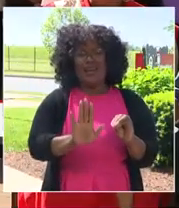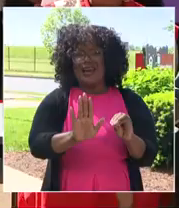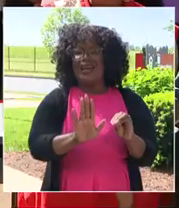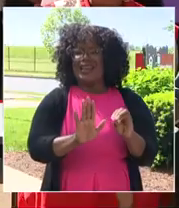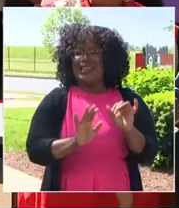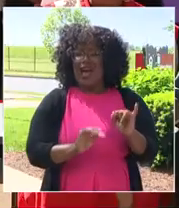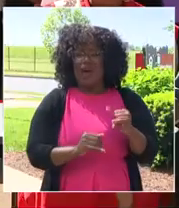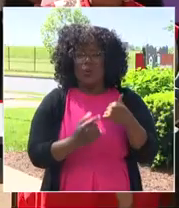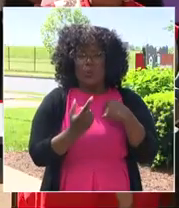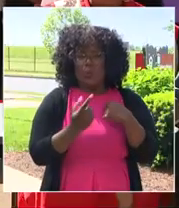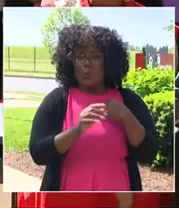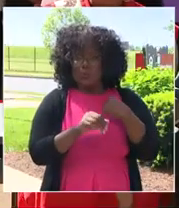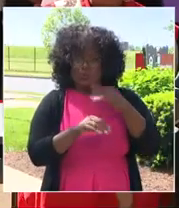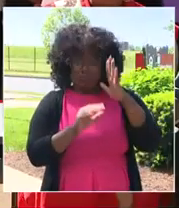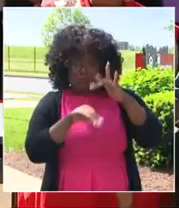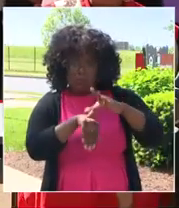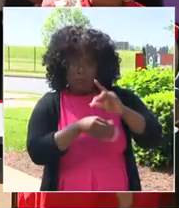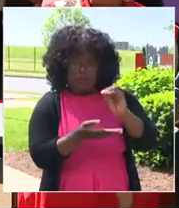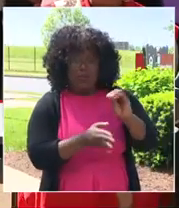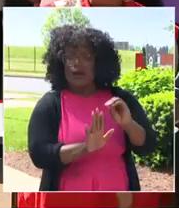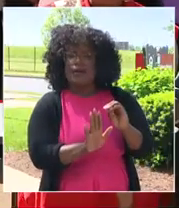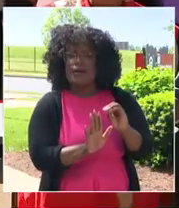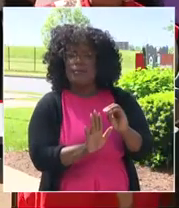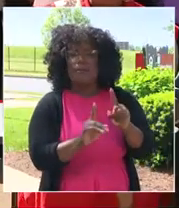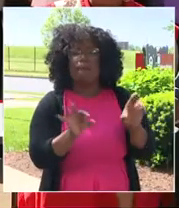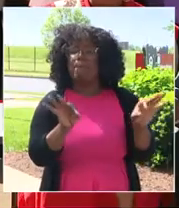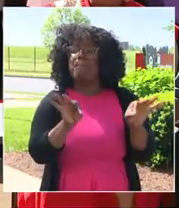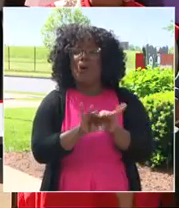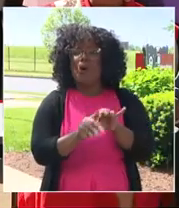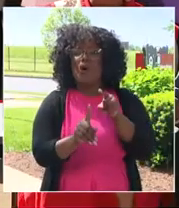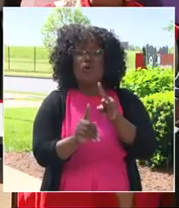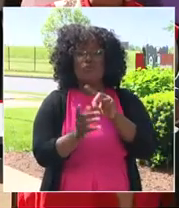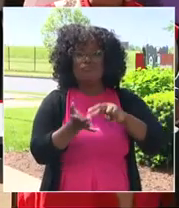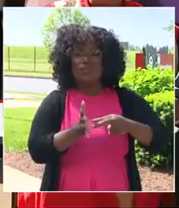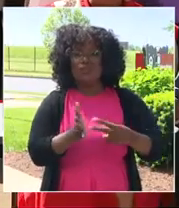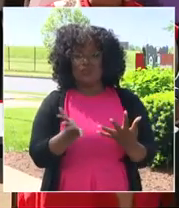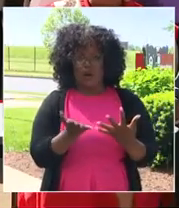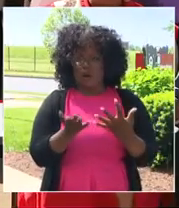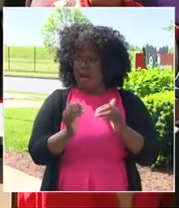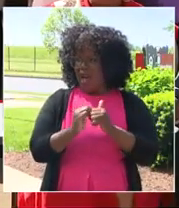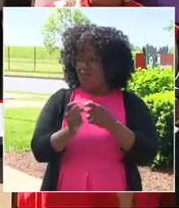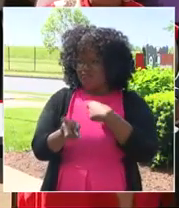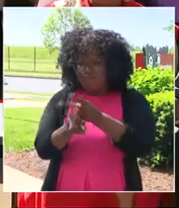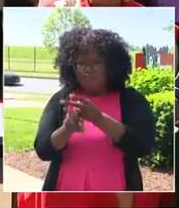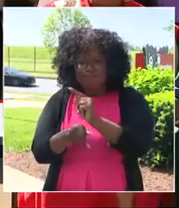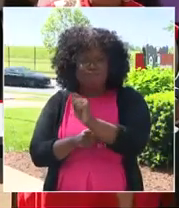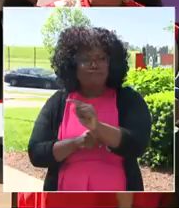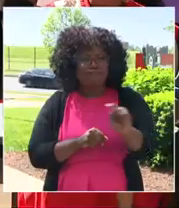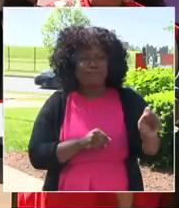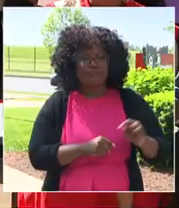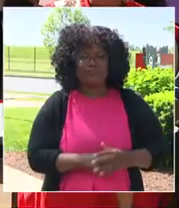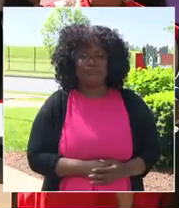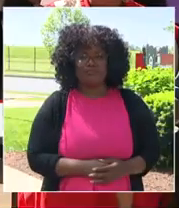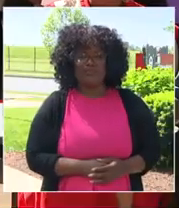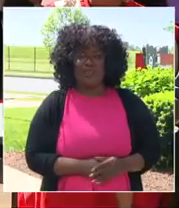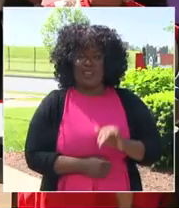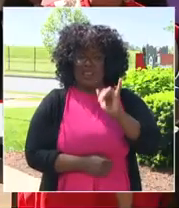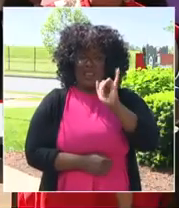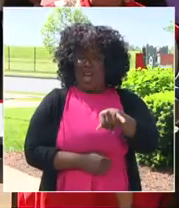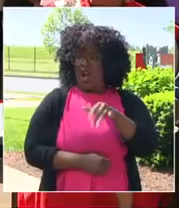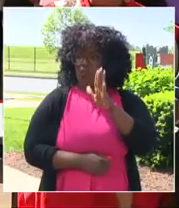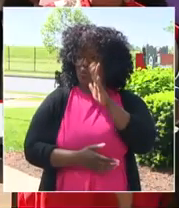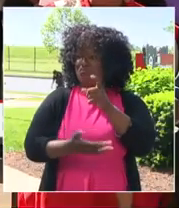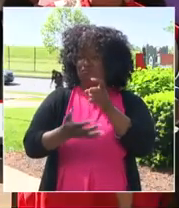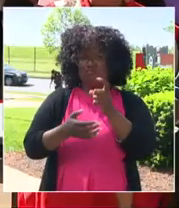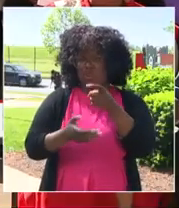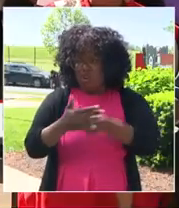want to tell you what that could mean for health care for all of us. It will cost our hospitals,